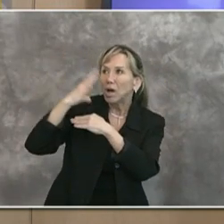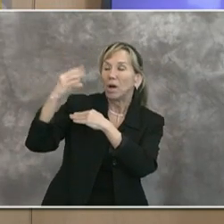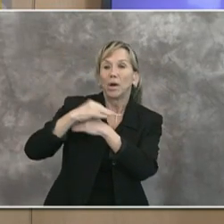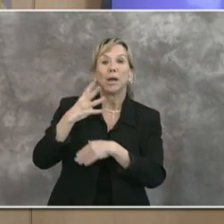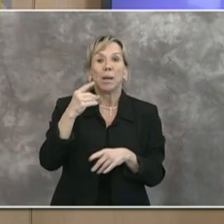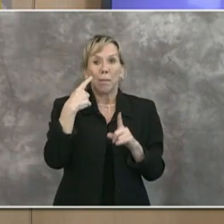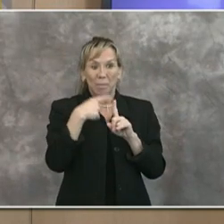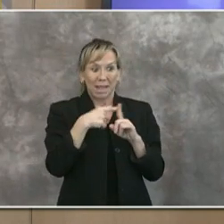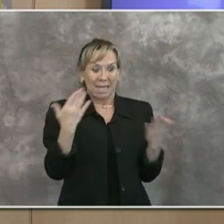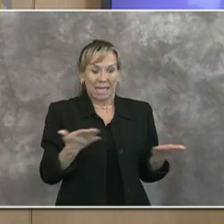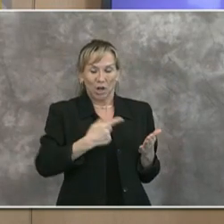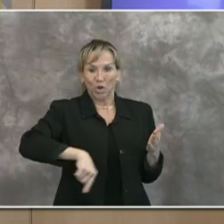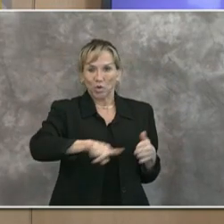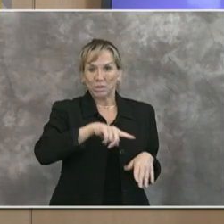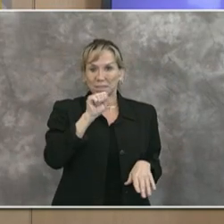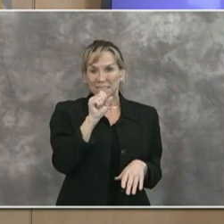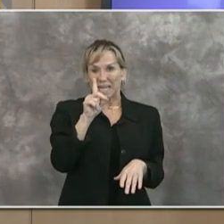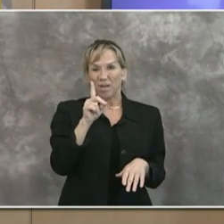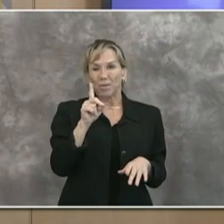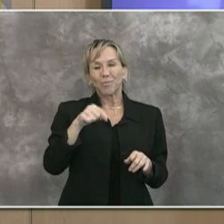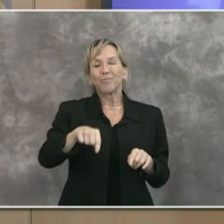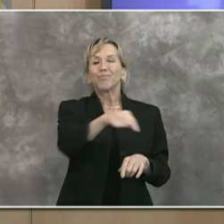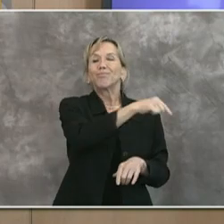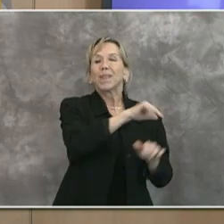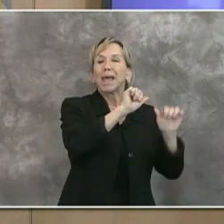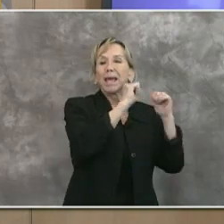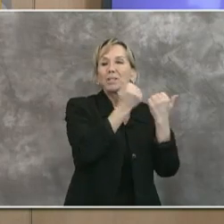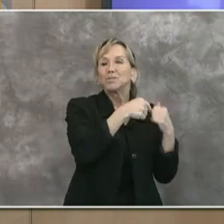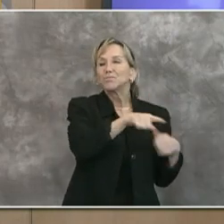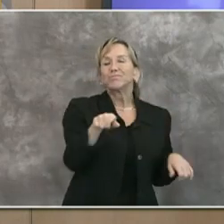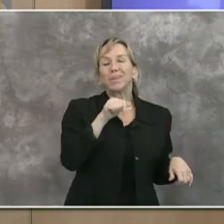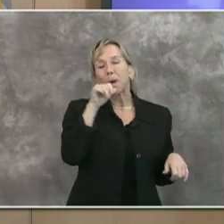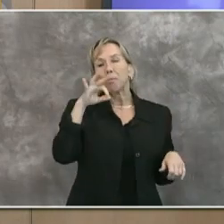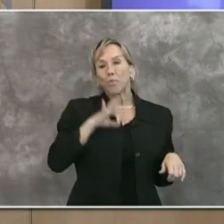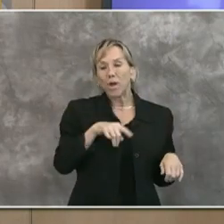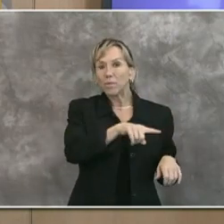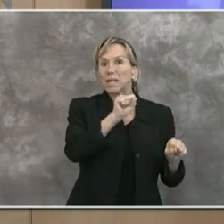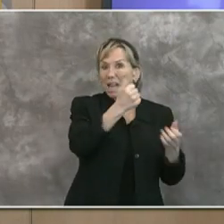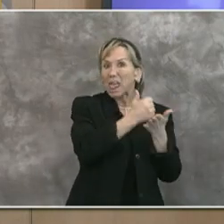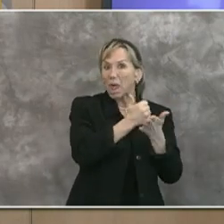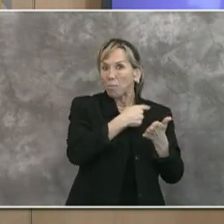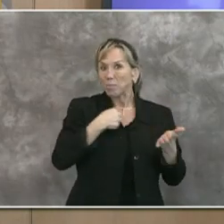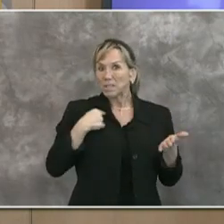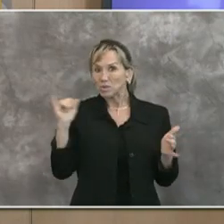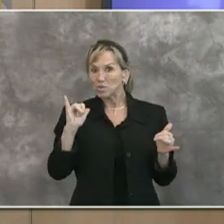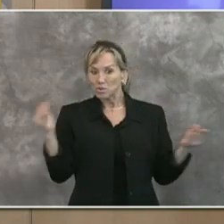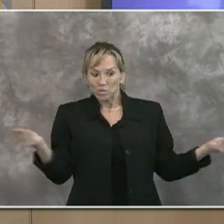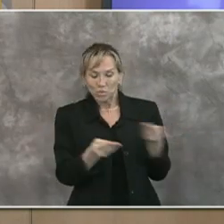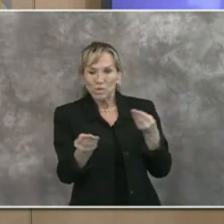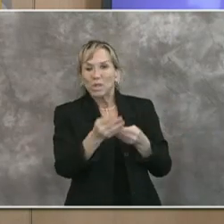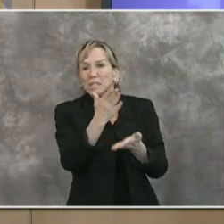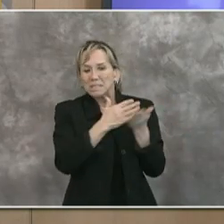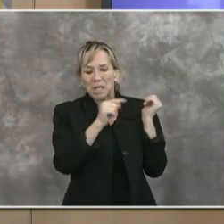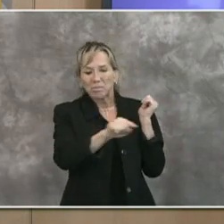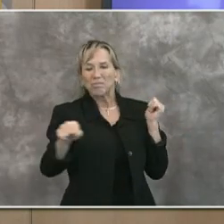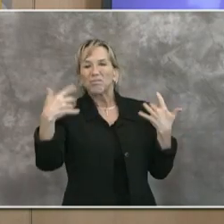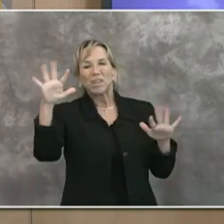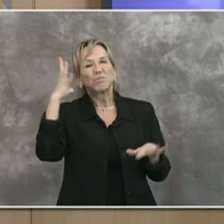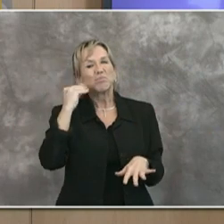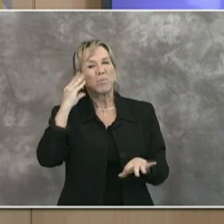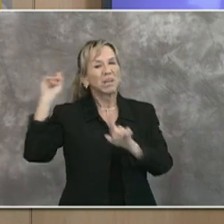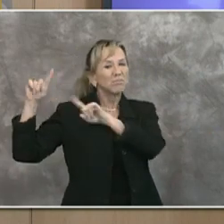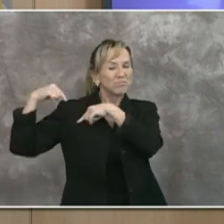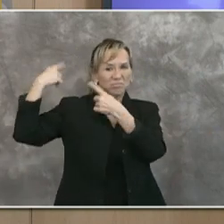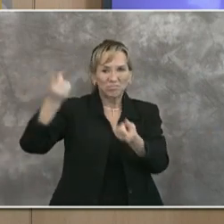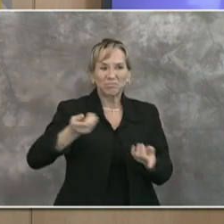San Diego nonprofits, both those that can help facilitate the operations of that program and some of those that traditionally deliver food service, to get